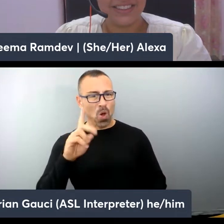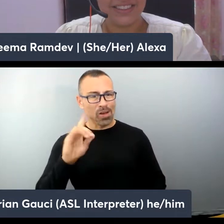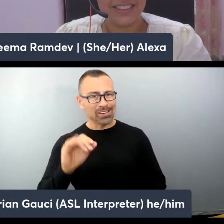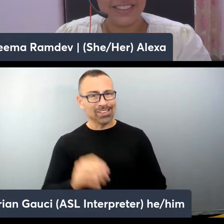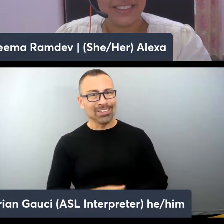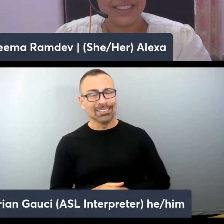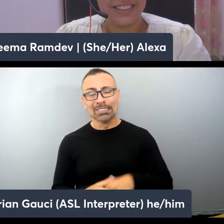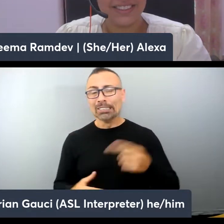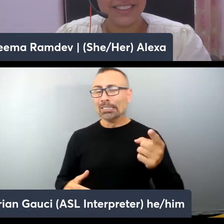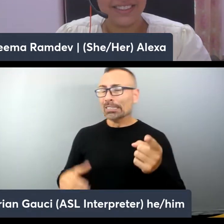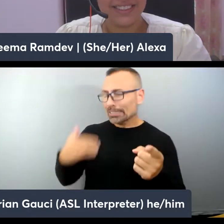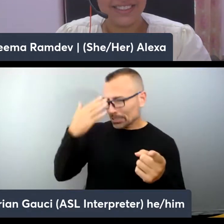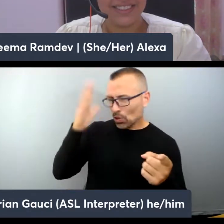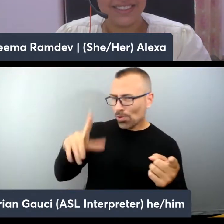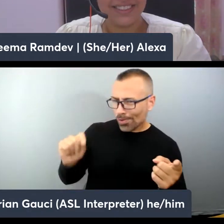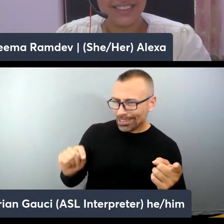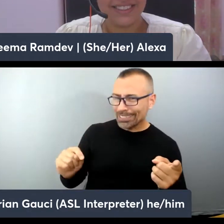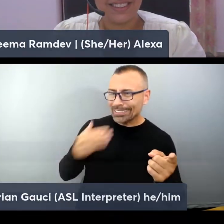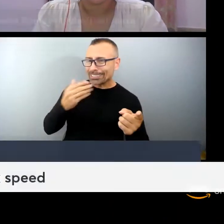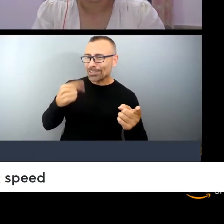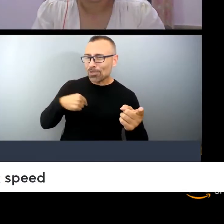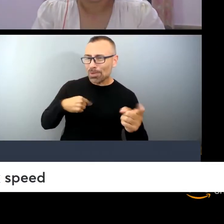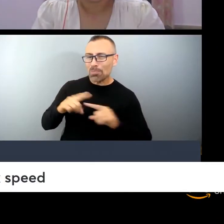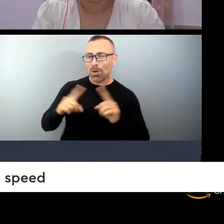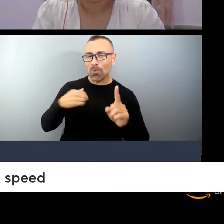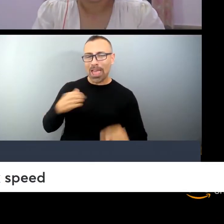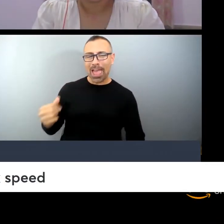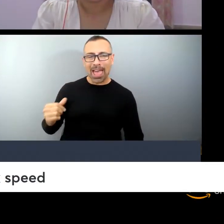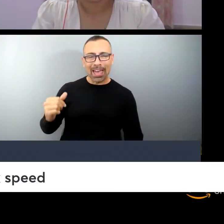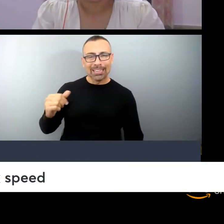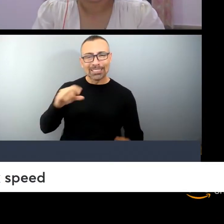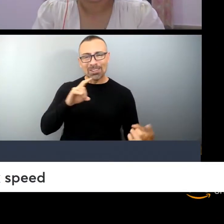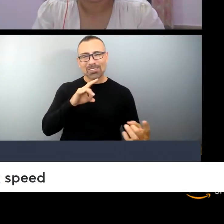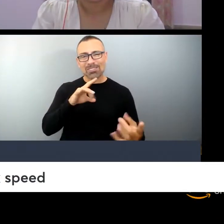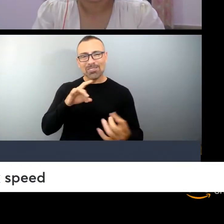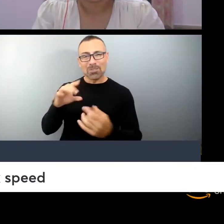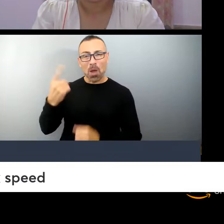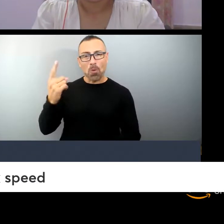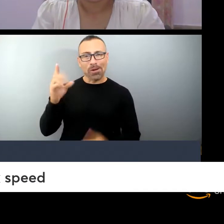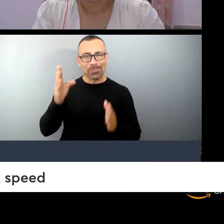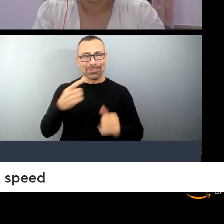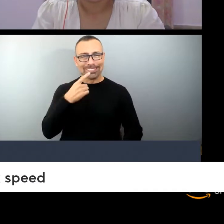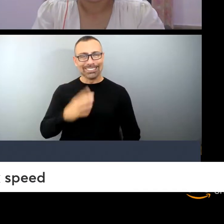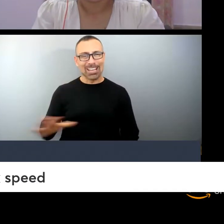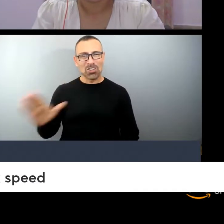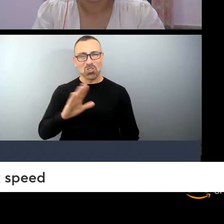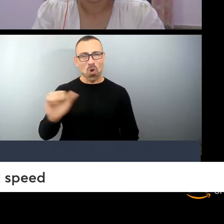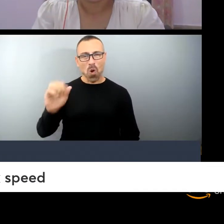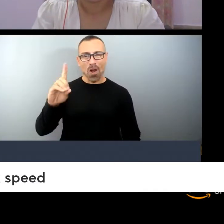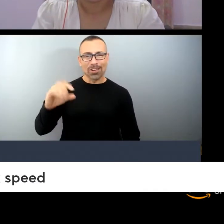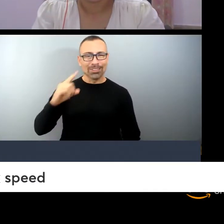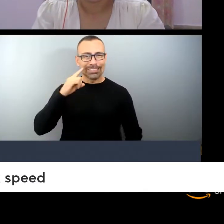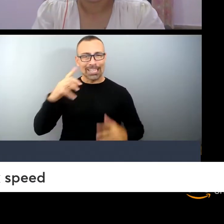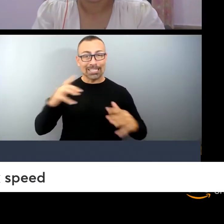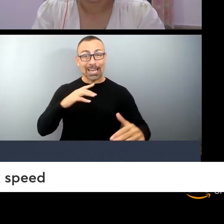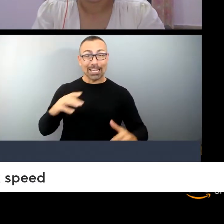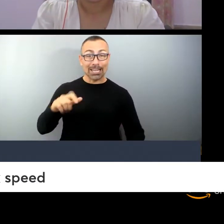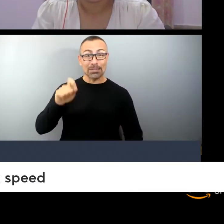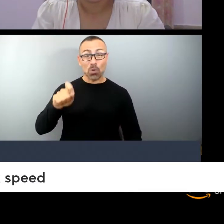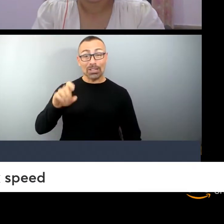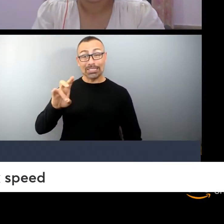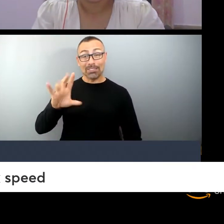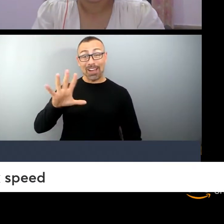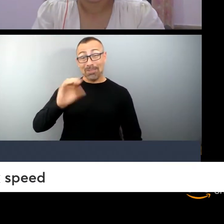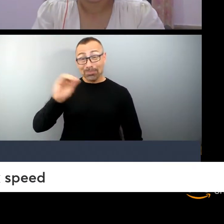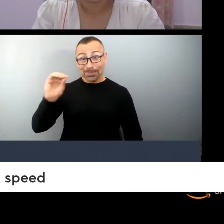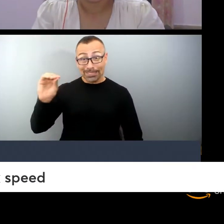but we got some feedback. That one person said sounds like your audio is 0.75x speed. Oh, Everyone else, let us know in the